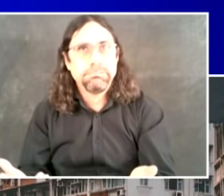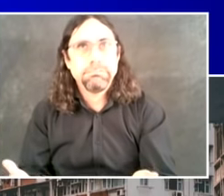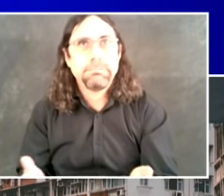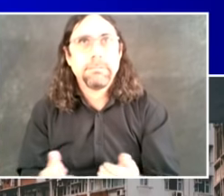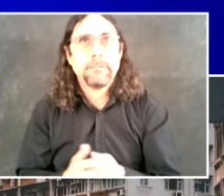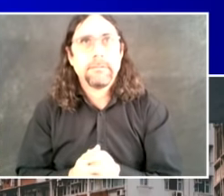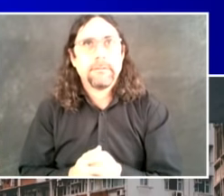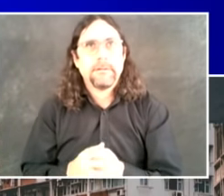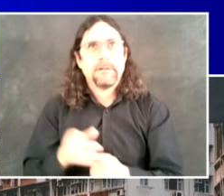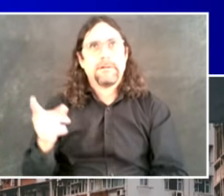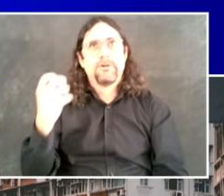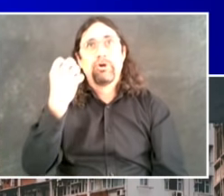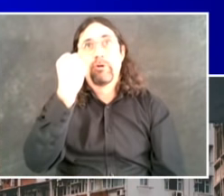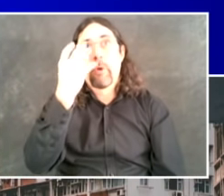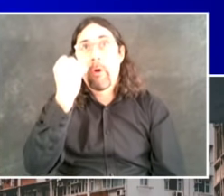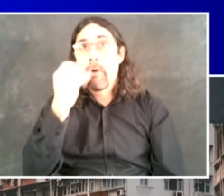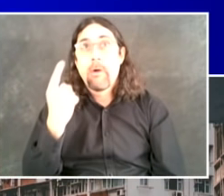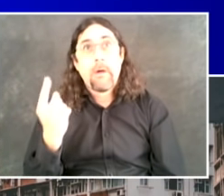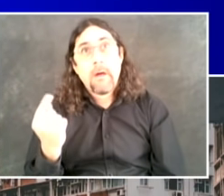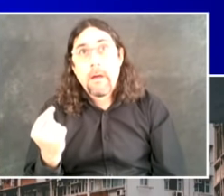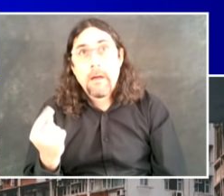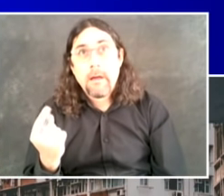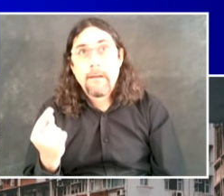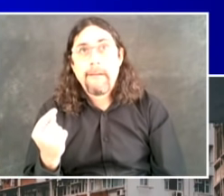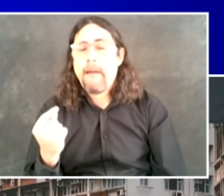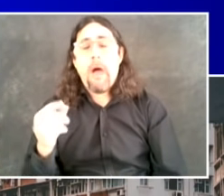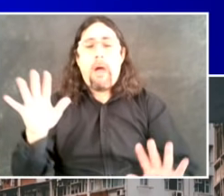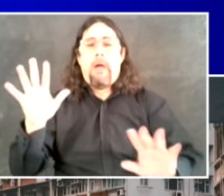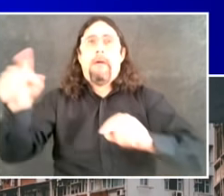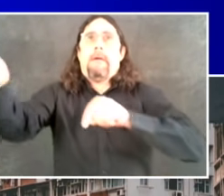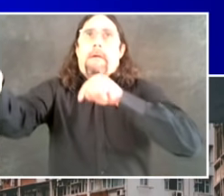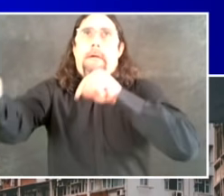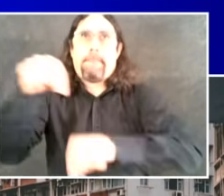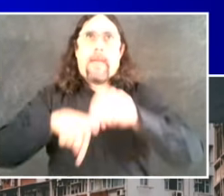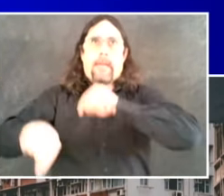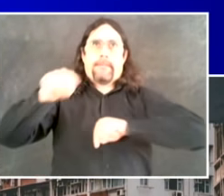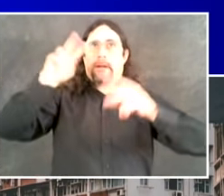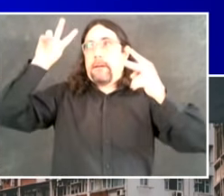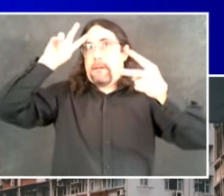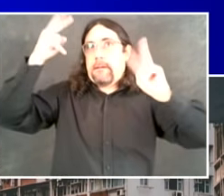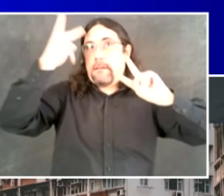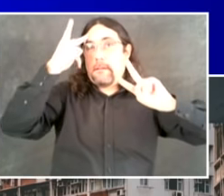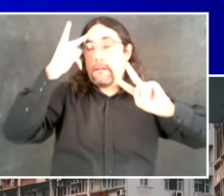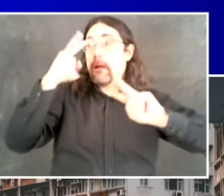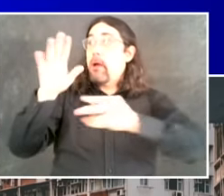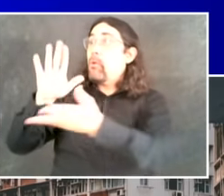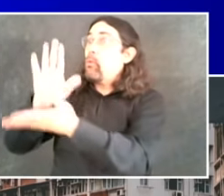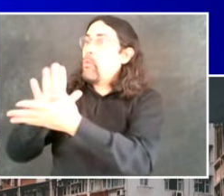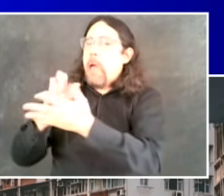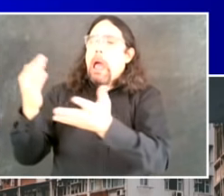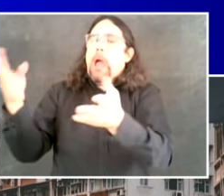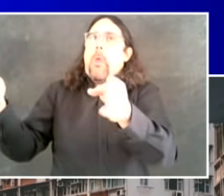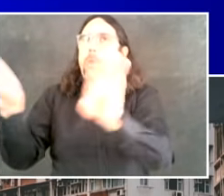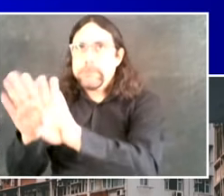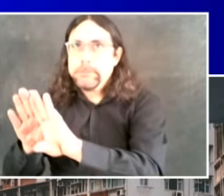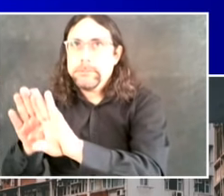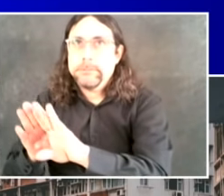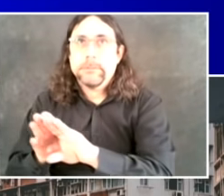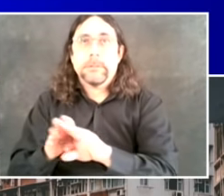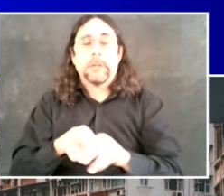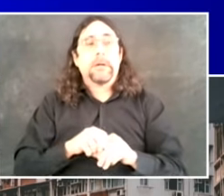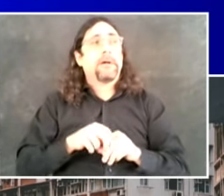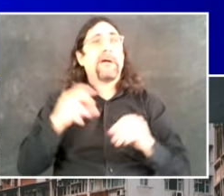restricting gatherings, schools, all sorts of places people went. Those restrictions had to